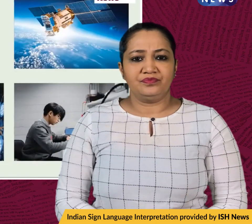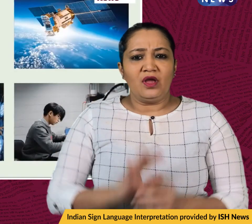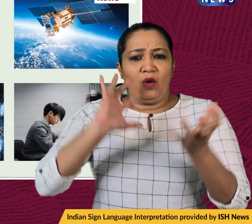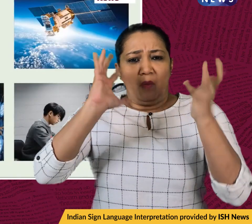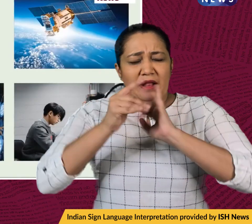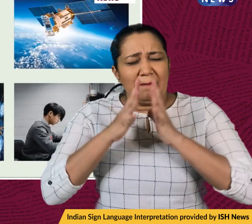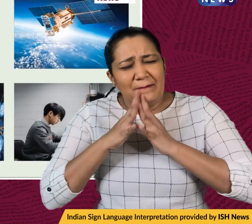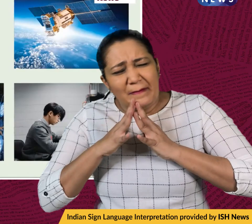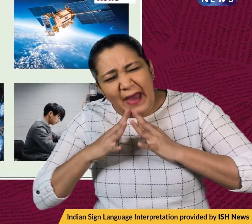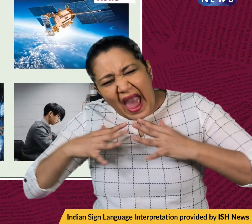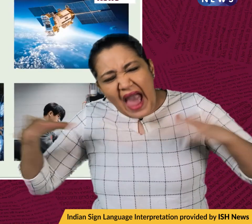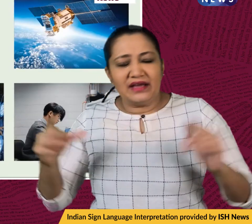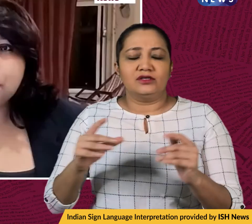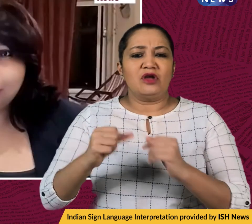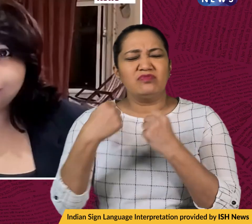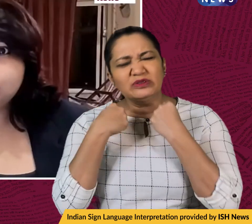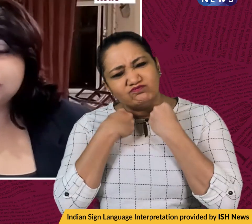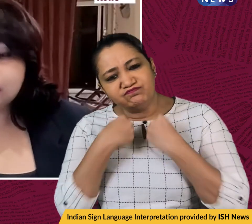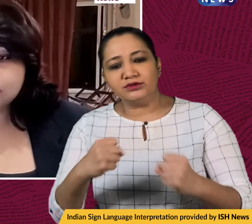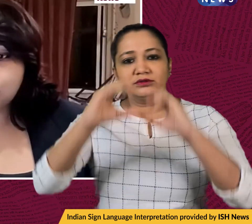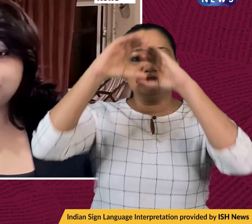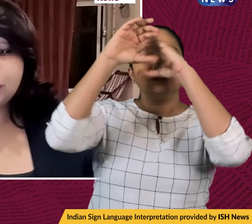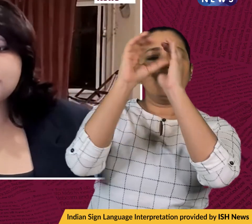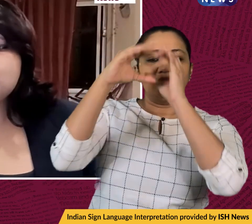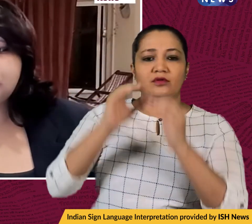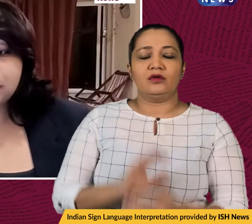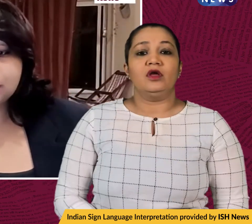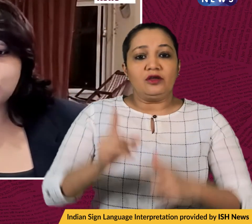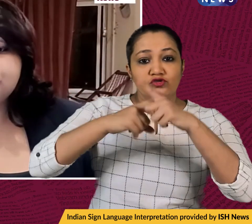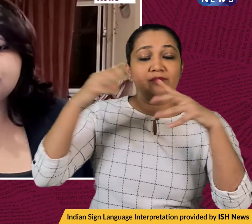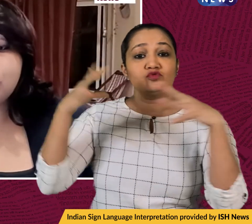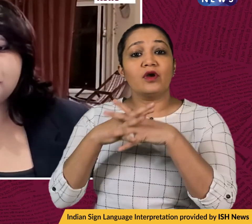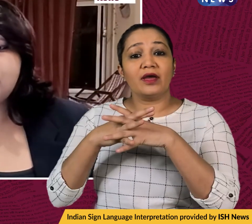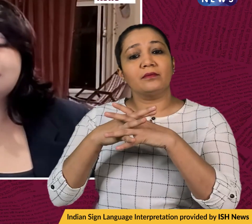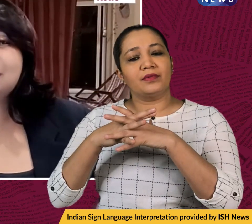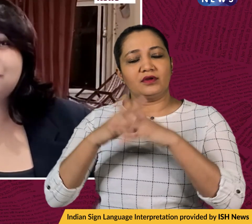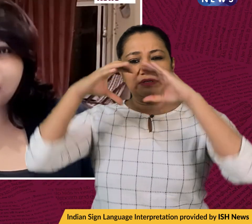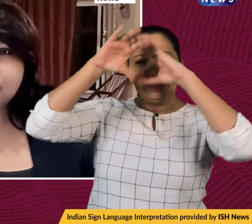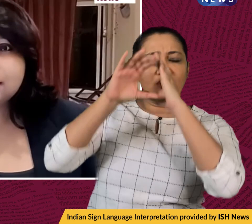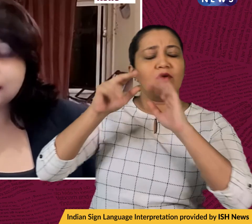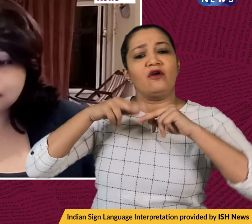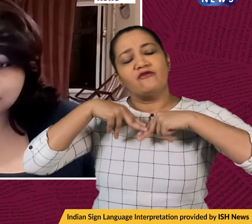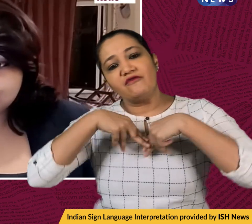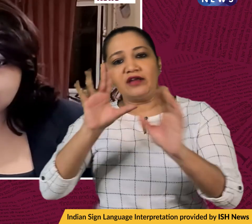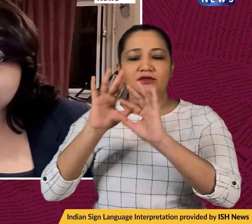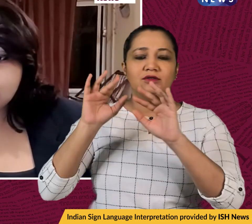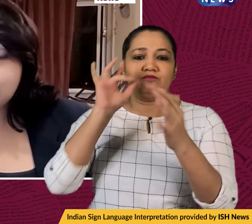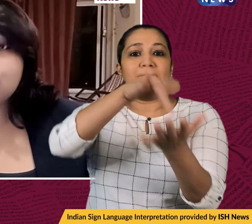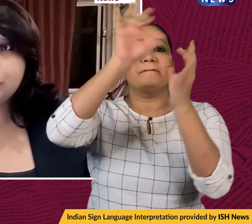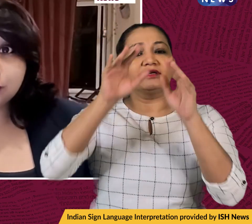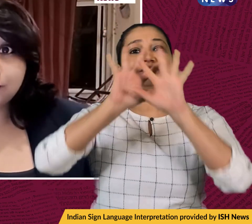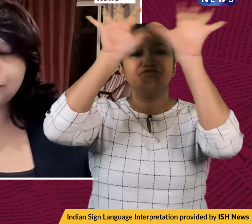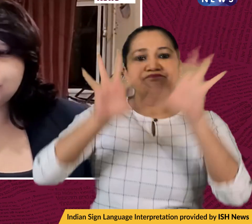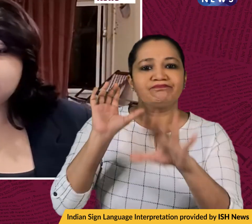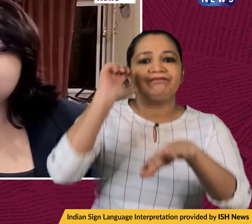world's biggest and most powerful telescope, James Webb Telescope, is all parked at its final destination now